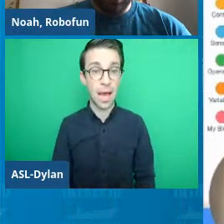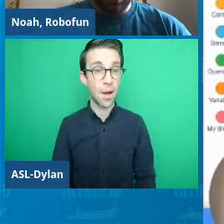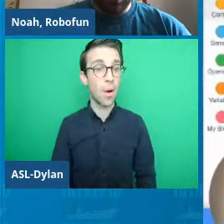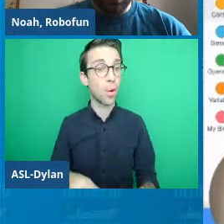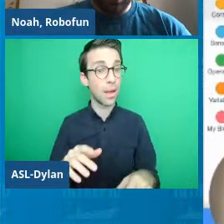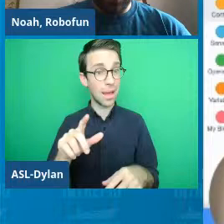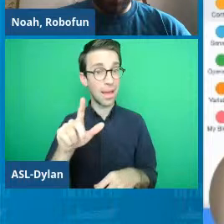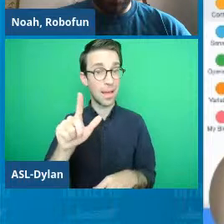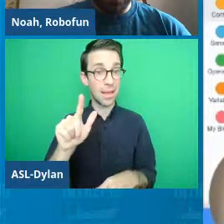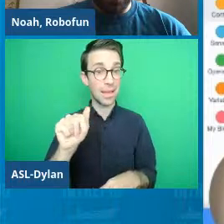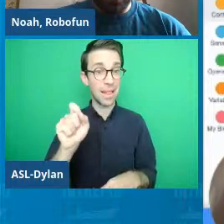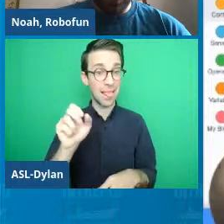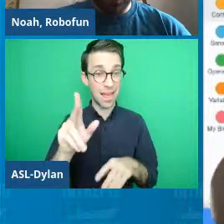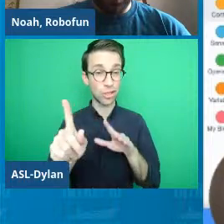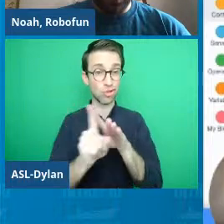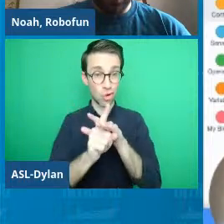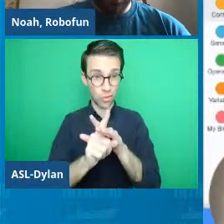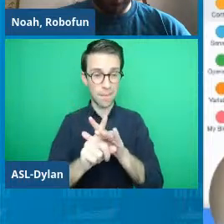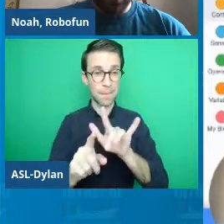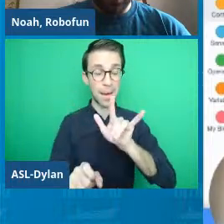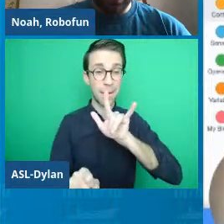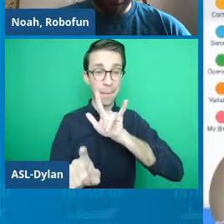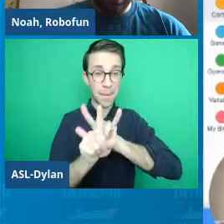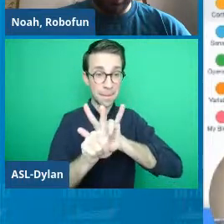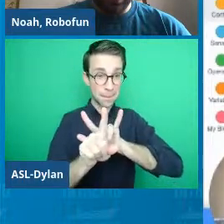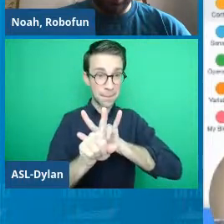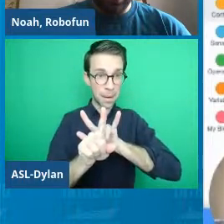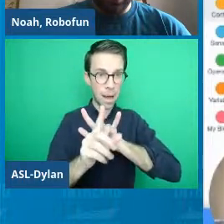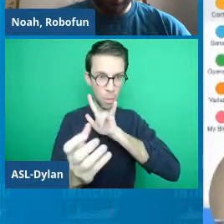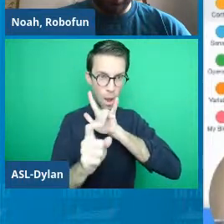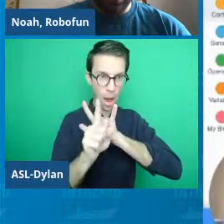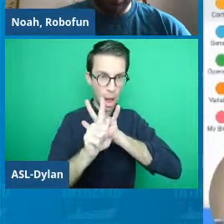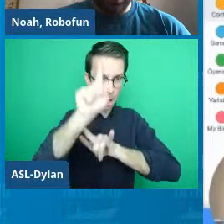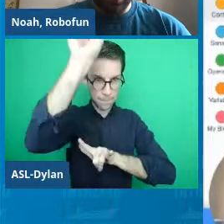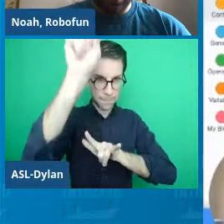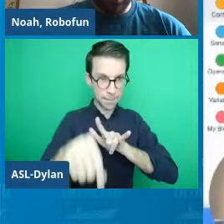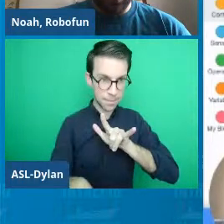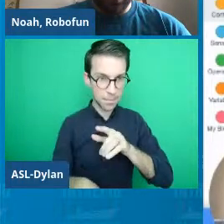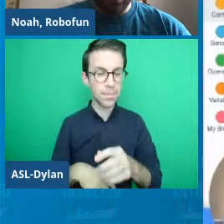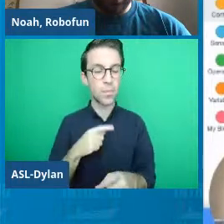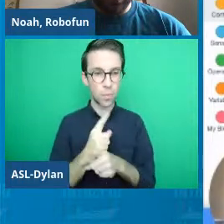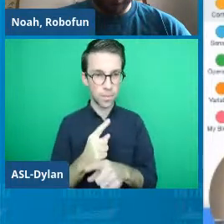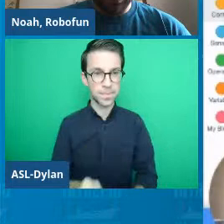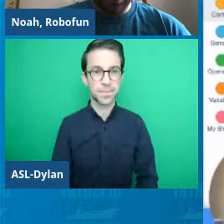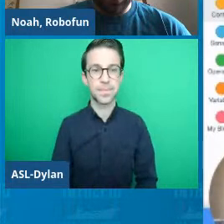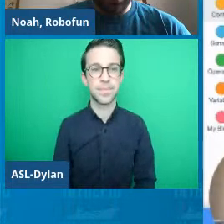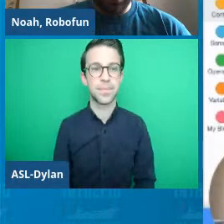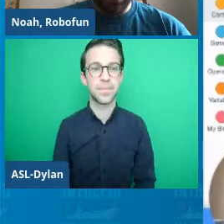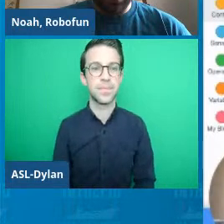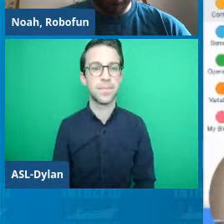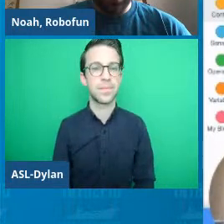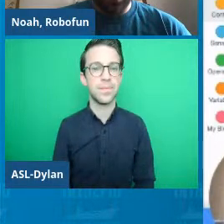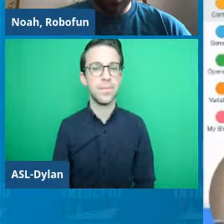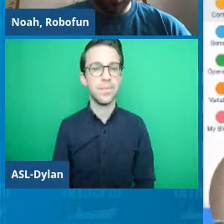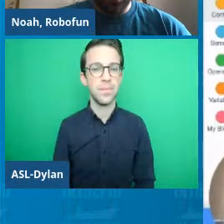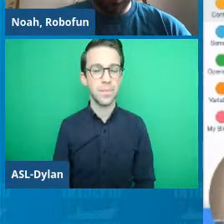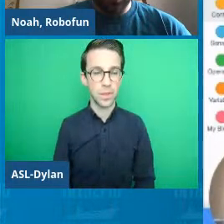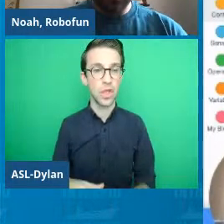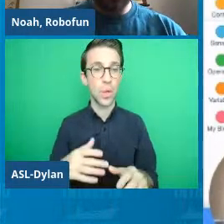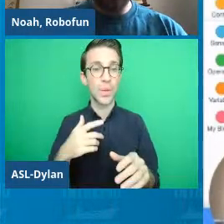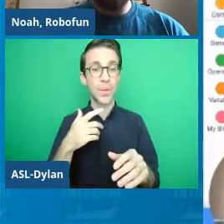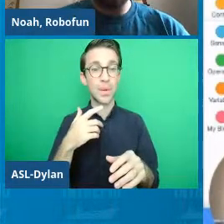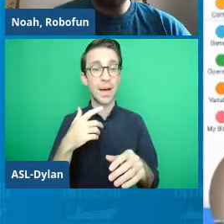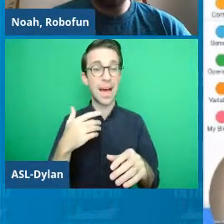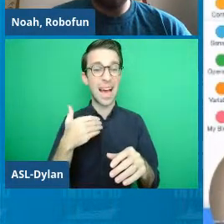do afterwards is I actually want it to go up, so it looks like it's shooting up to the top. So I want to pull up this code that says repeat